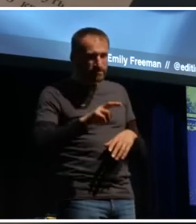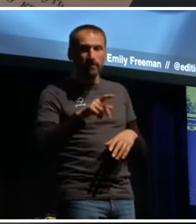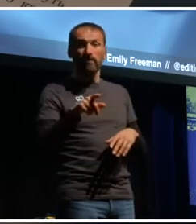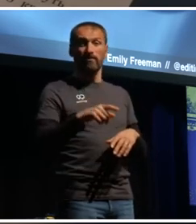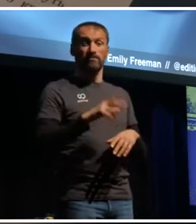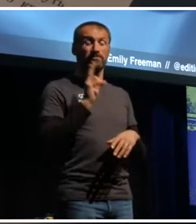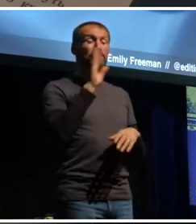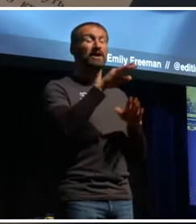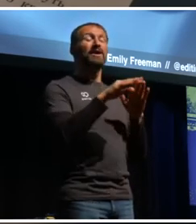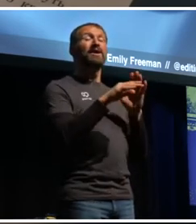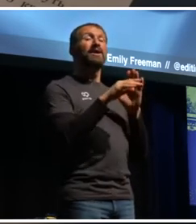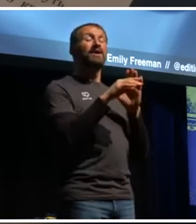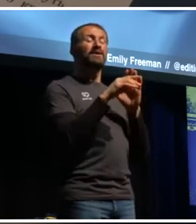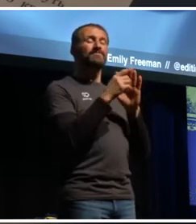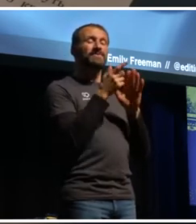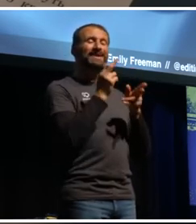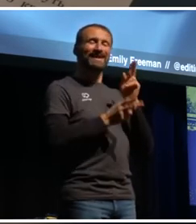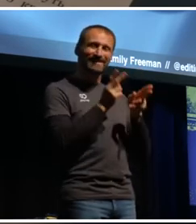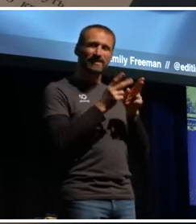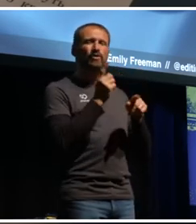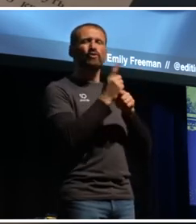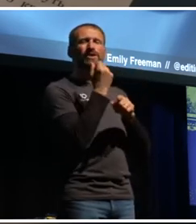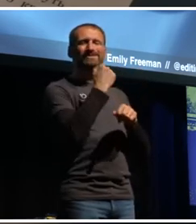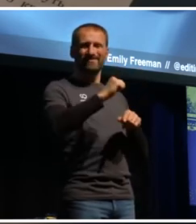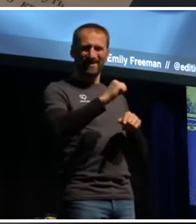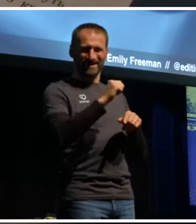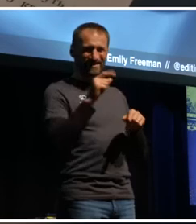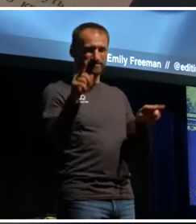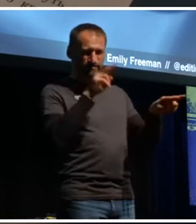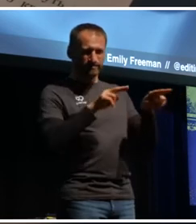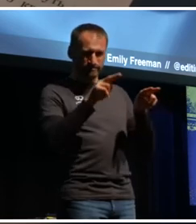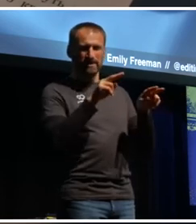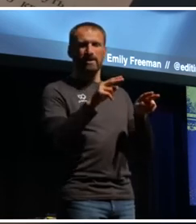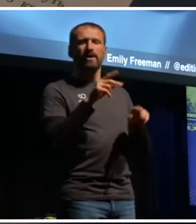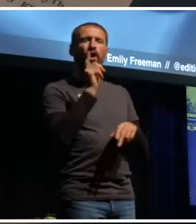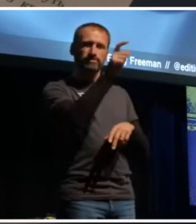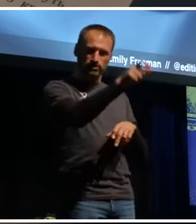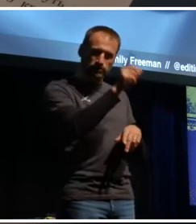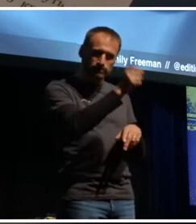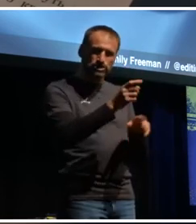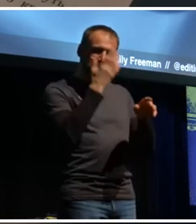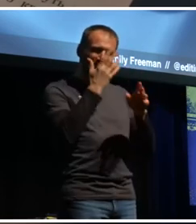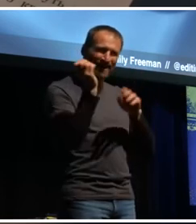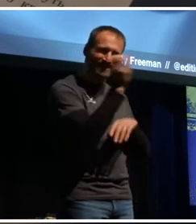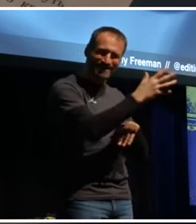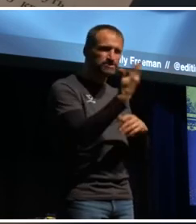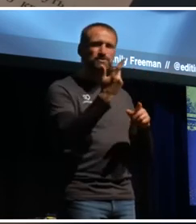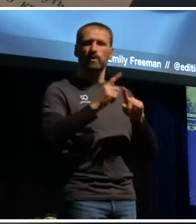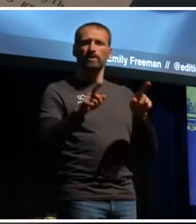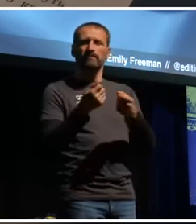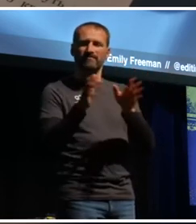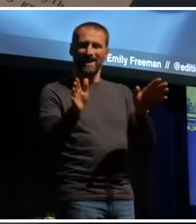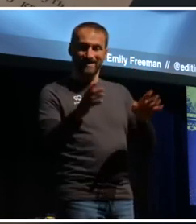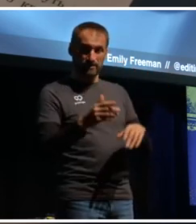whether or not a criminal should be released from prison and placed on parole. So what do you think influences a